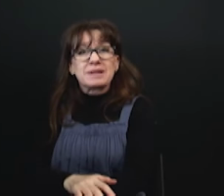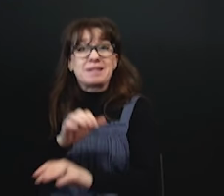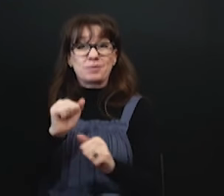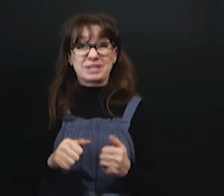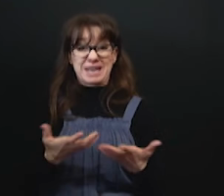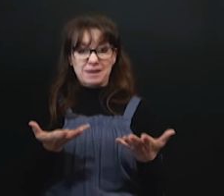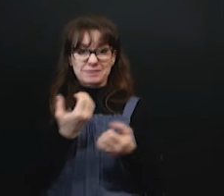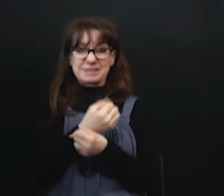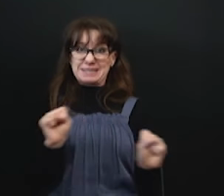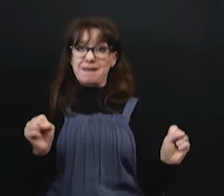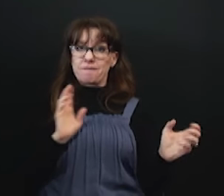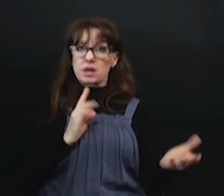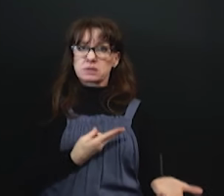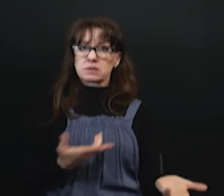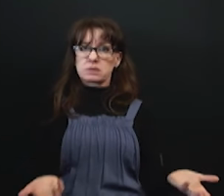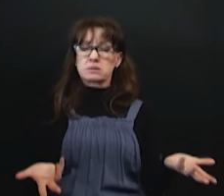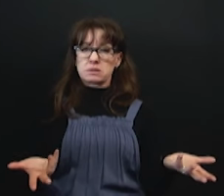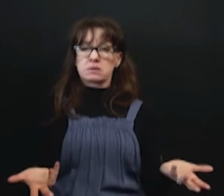us?